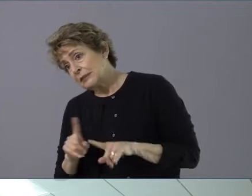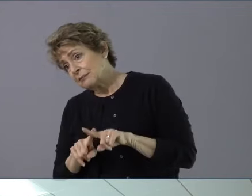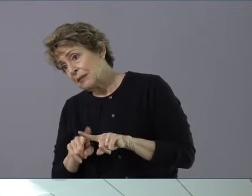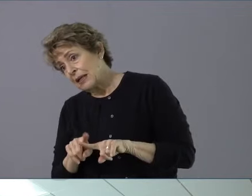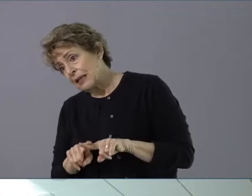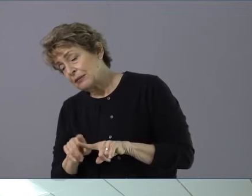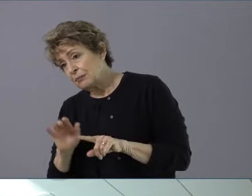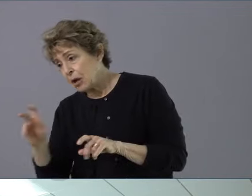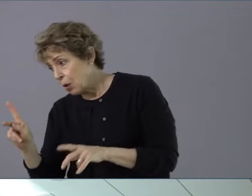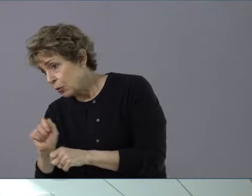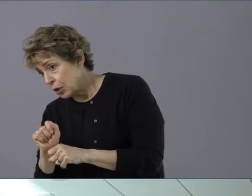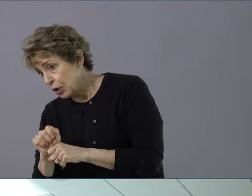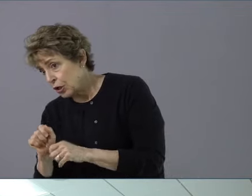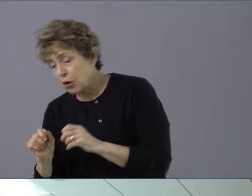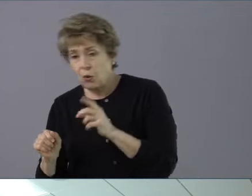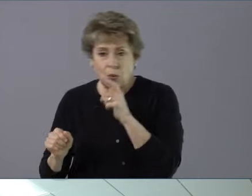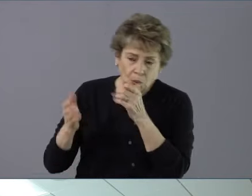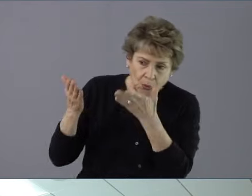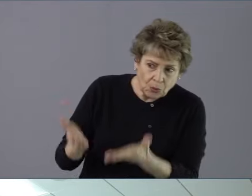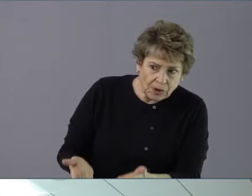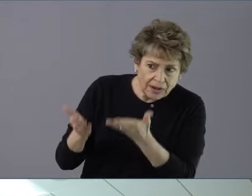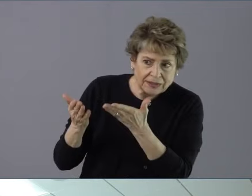from AB 15 next.